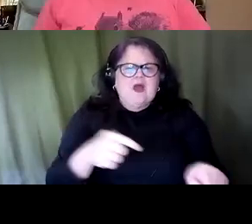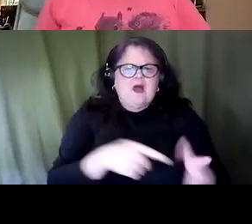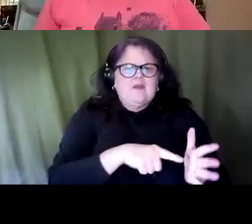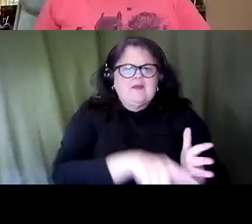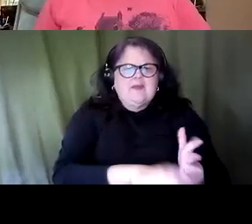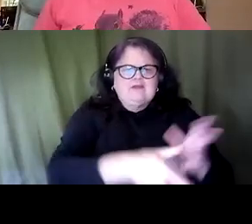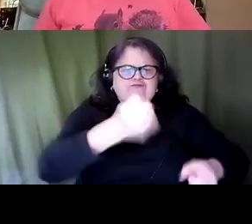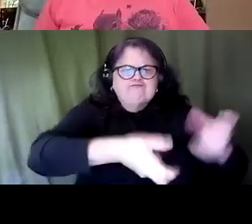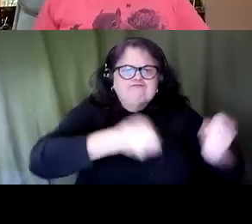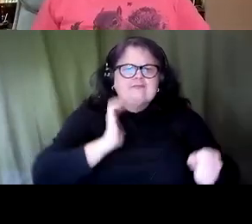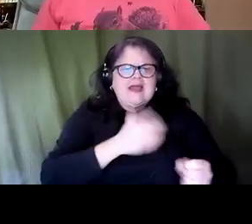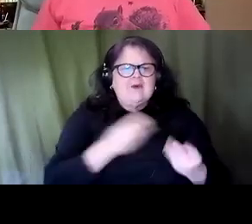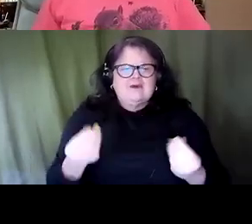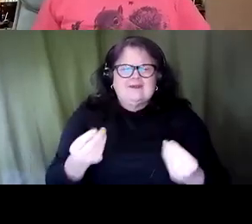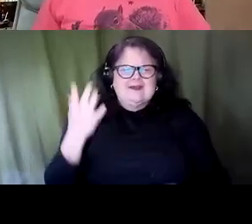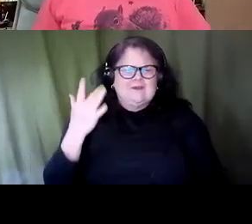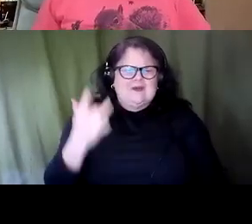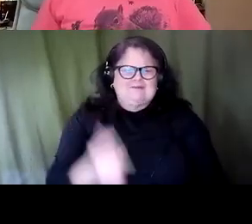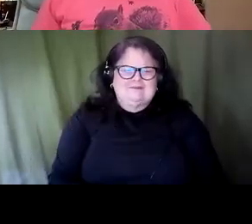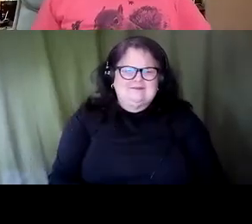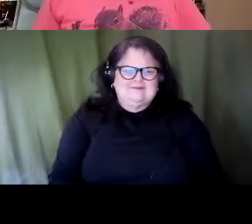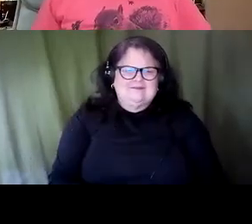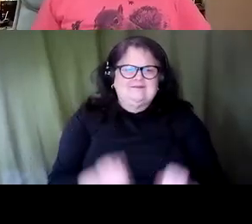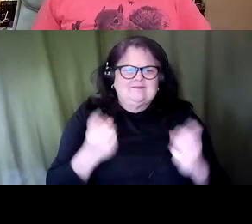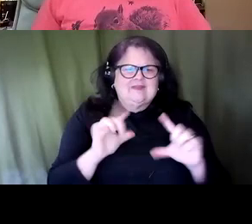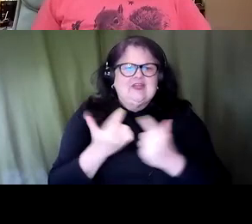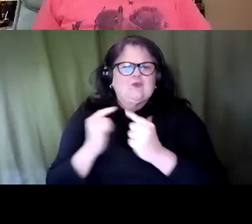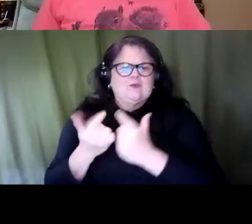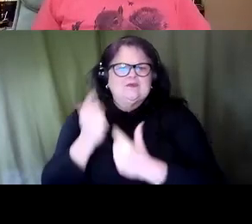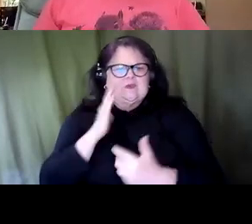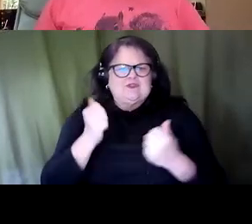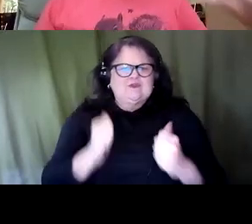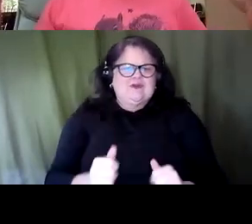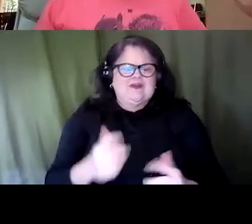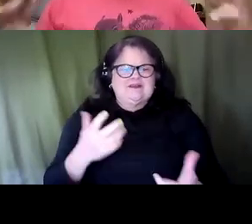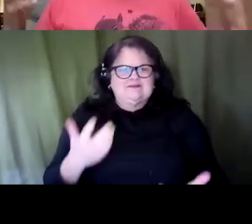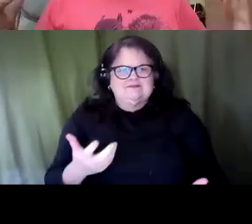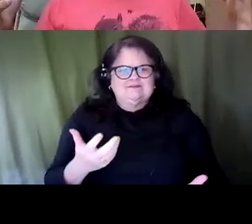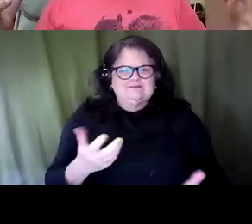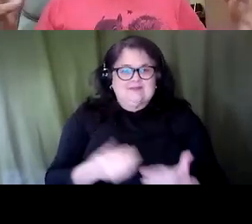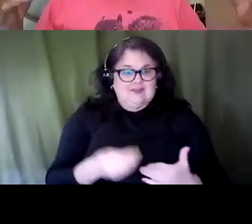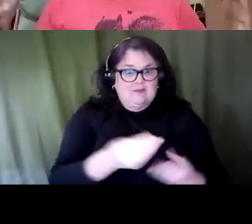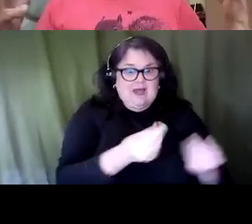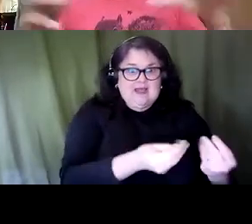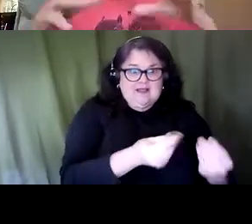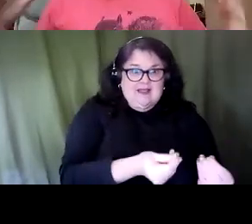grab up our land? So a lot of groups will try, they'll purchase land and have shares of it divided among